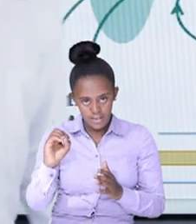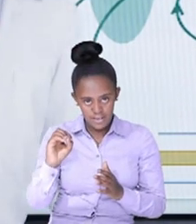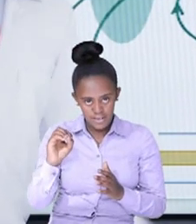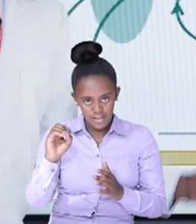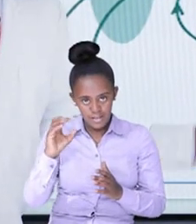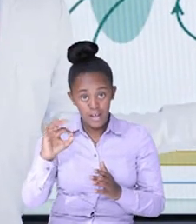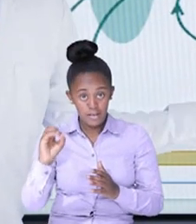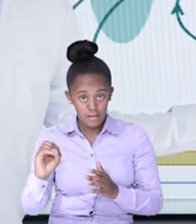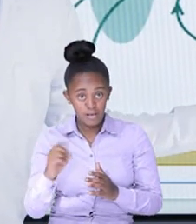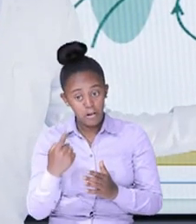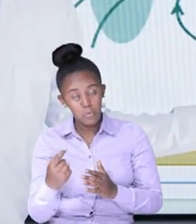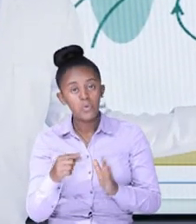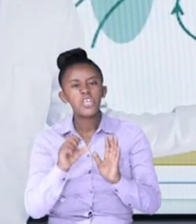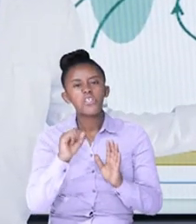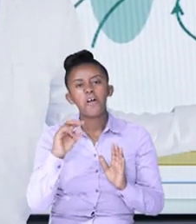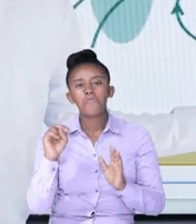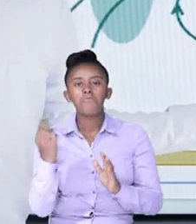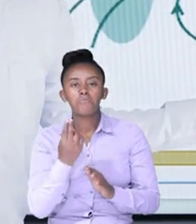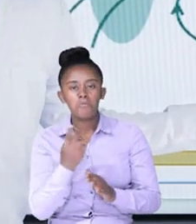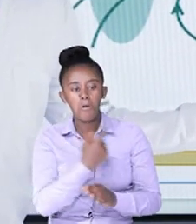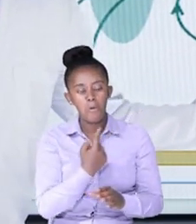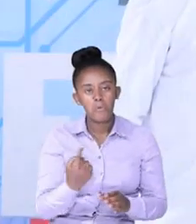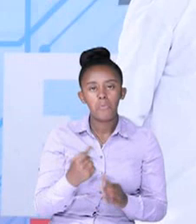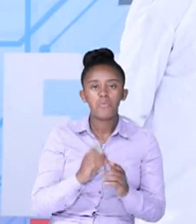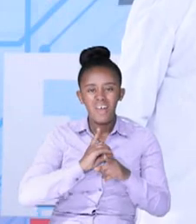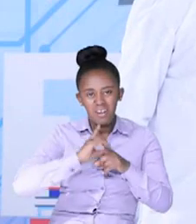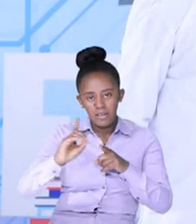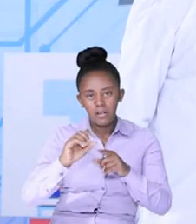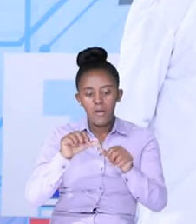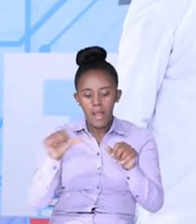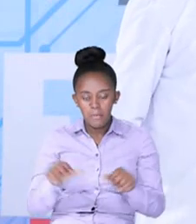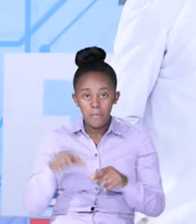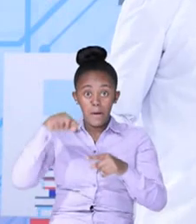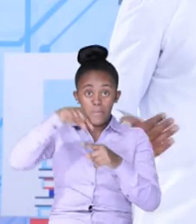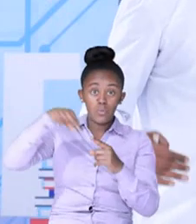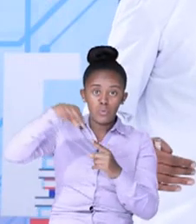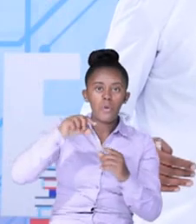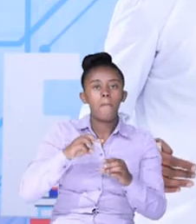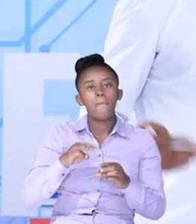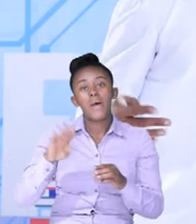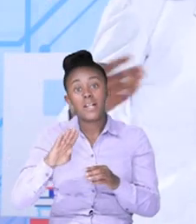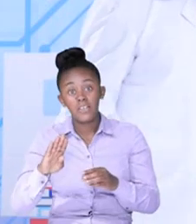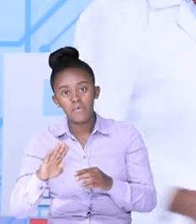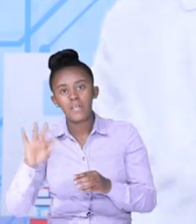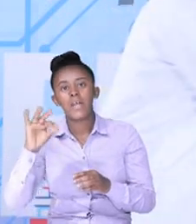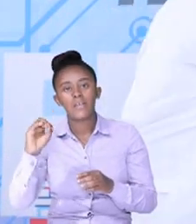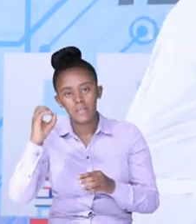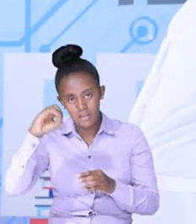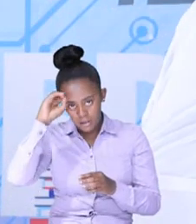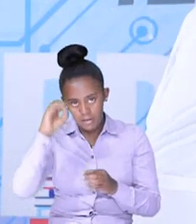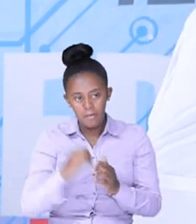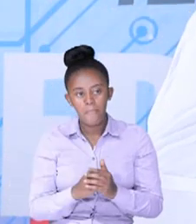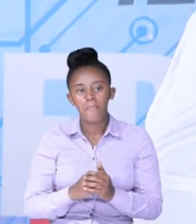use sine, because they are just taking directly area perpendicular to magnetic field as 90 degree. At that moment